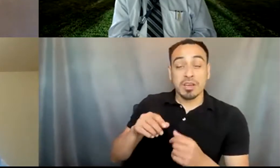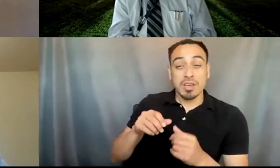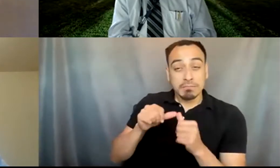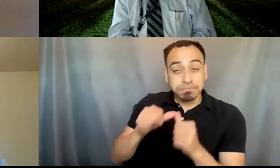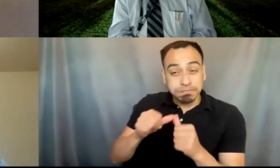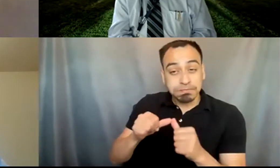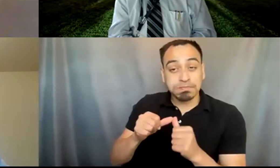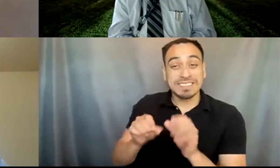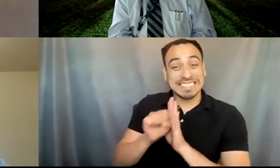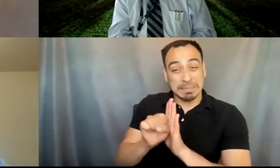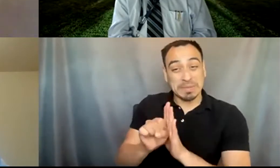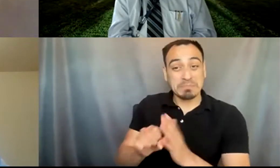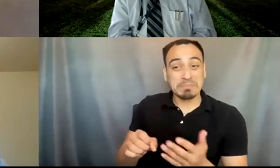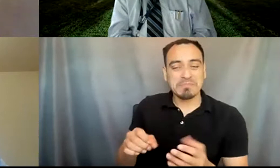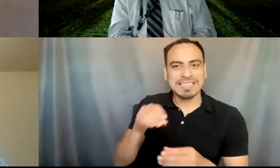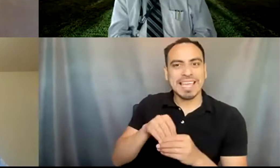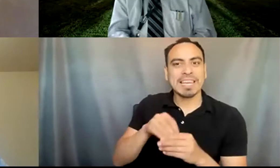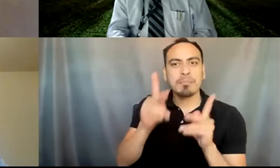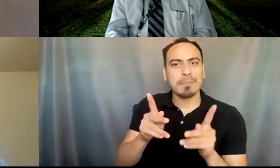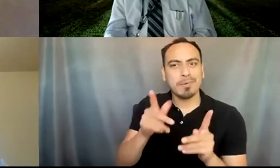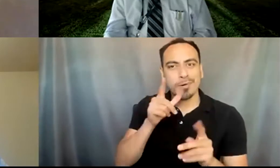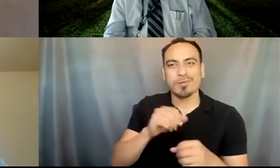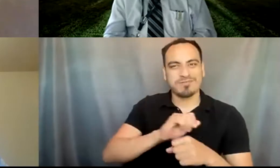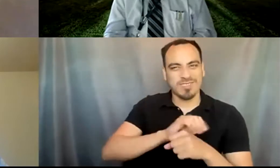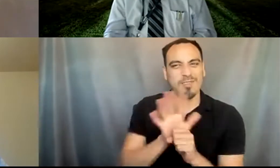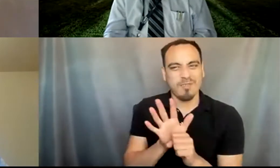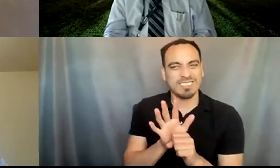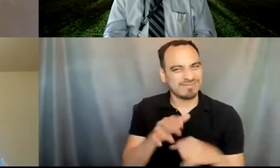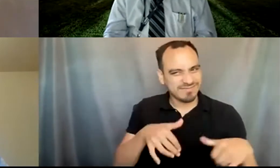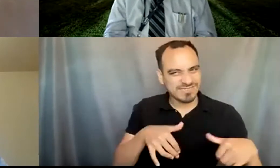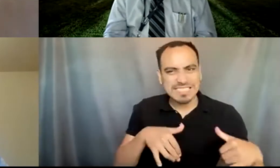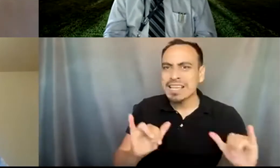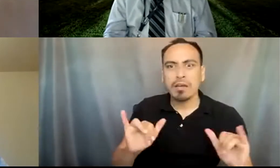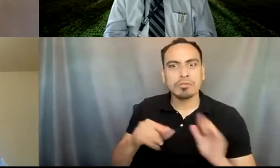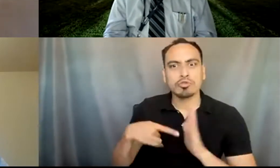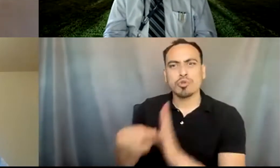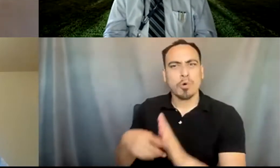there research protocols to study this phenomenon?